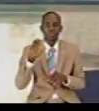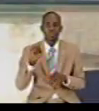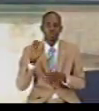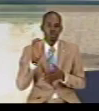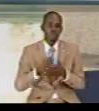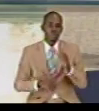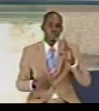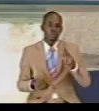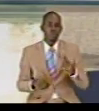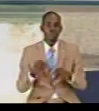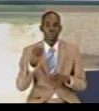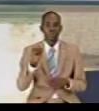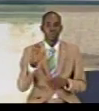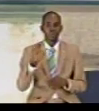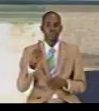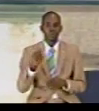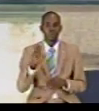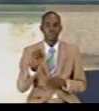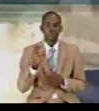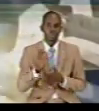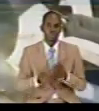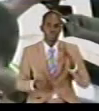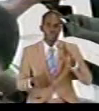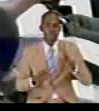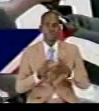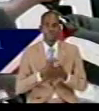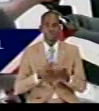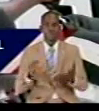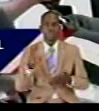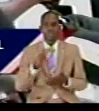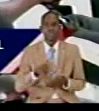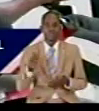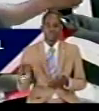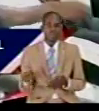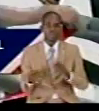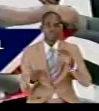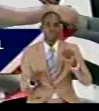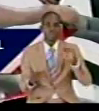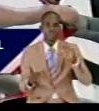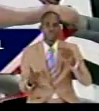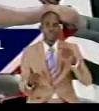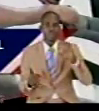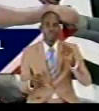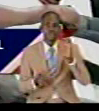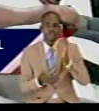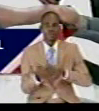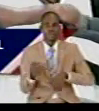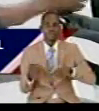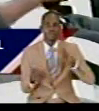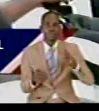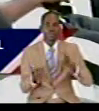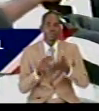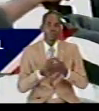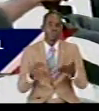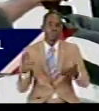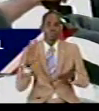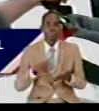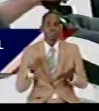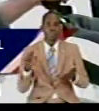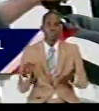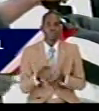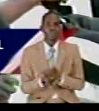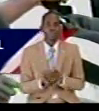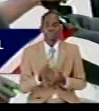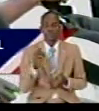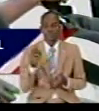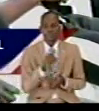2, verse 33. Acts chapter 2, verse 33.